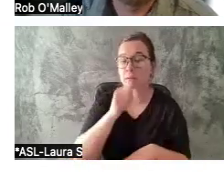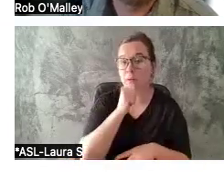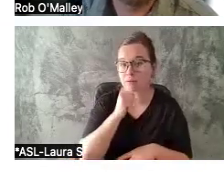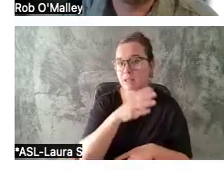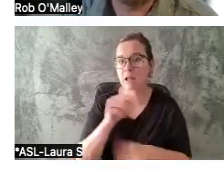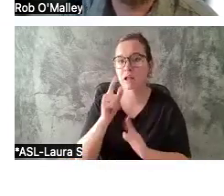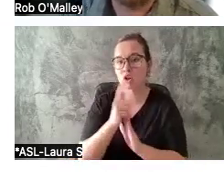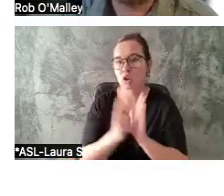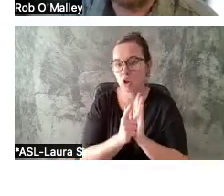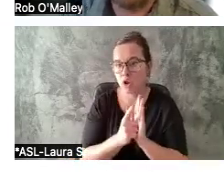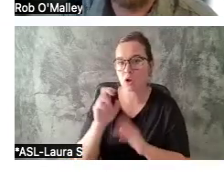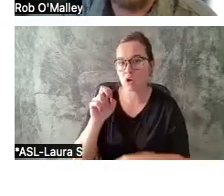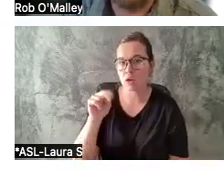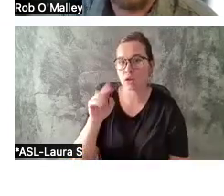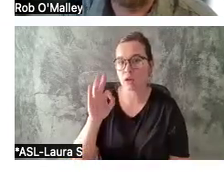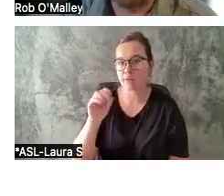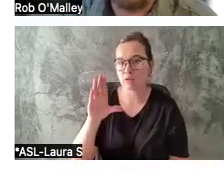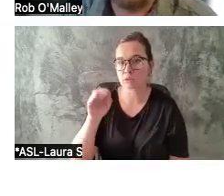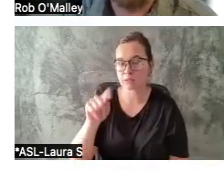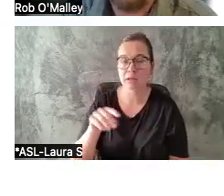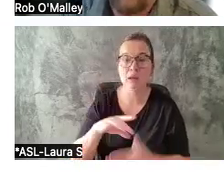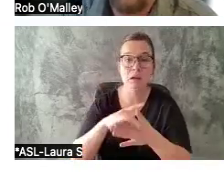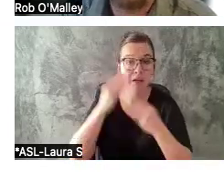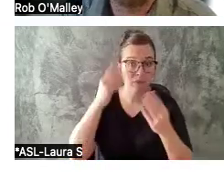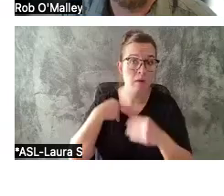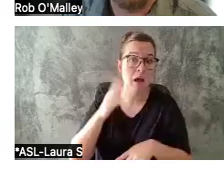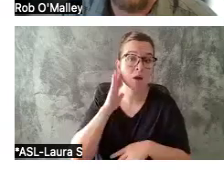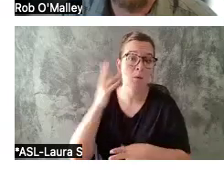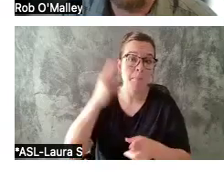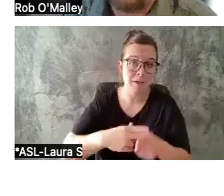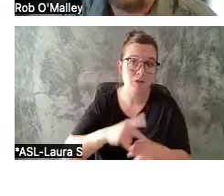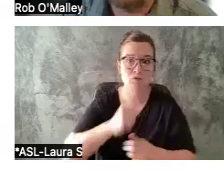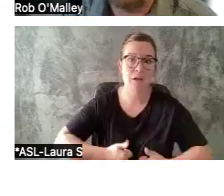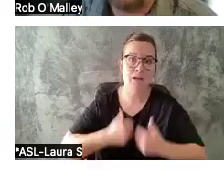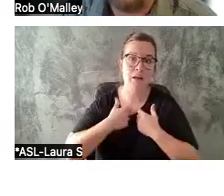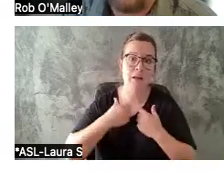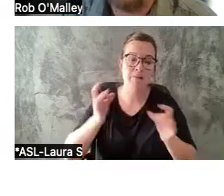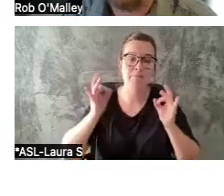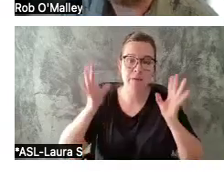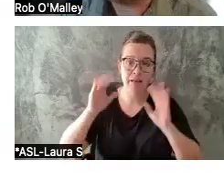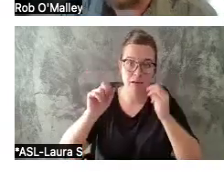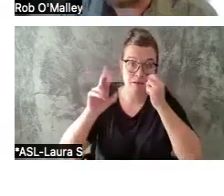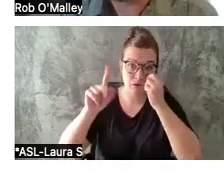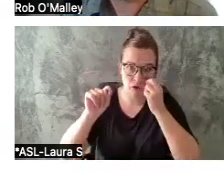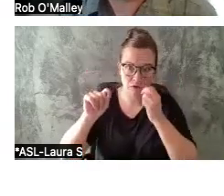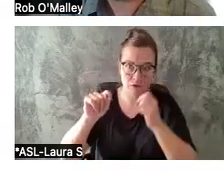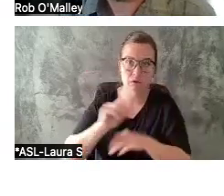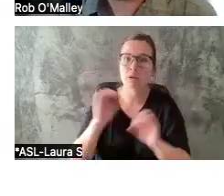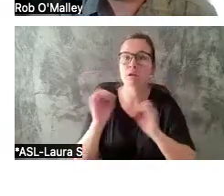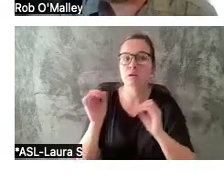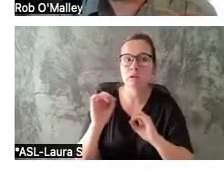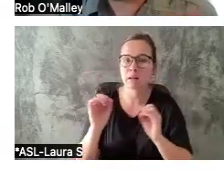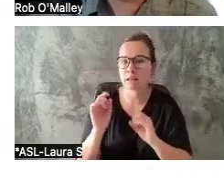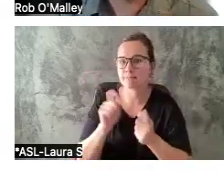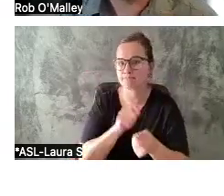enforcement. I do want to provide a content warning that I will be making reference to a real-life violent assault case, although nothing